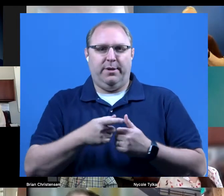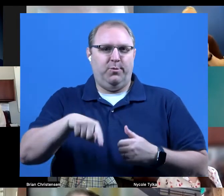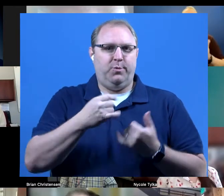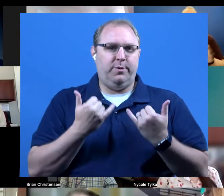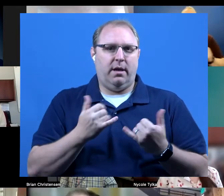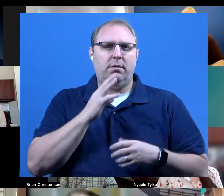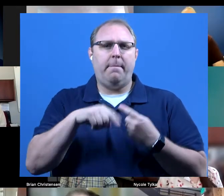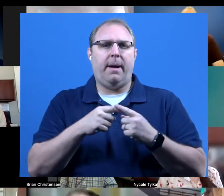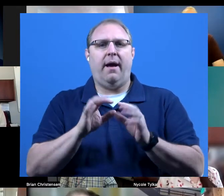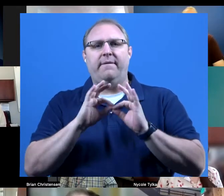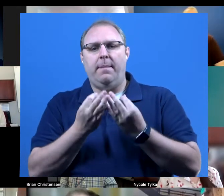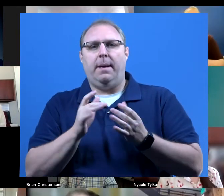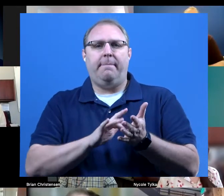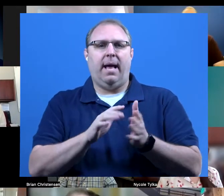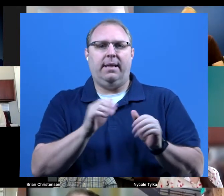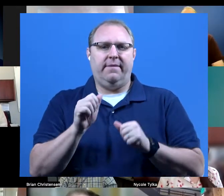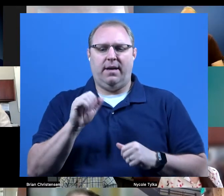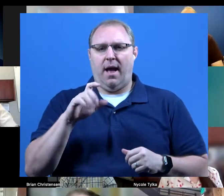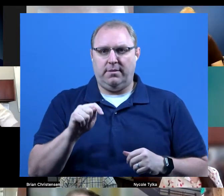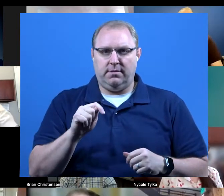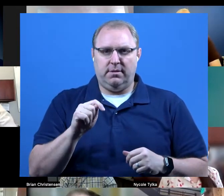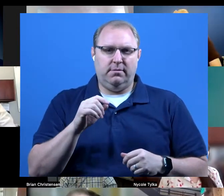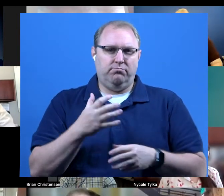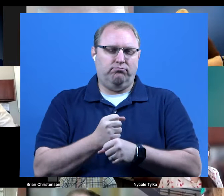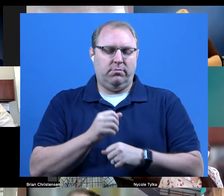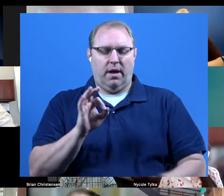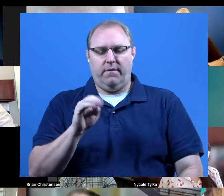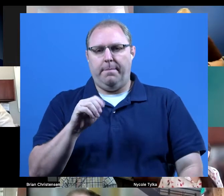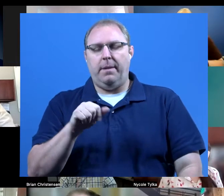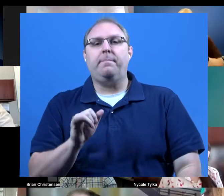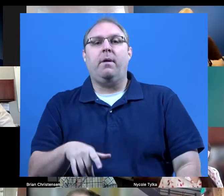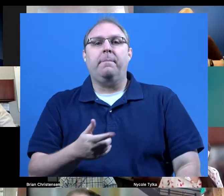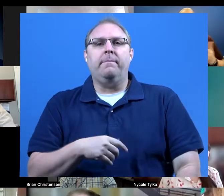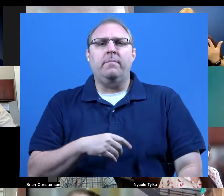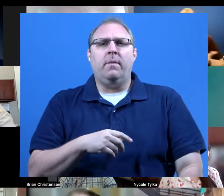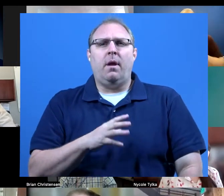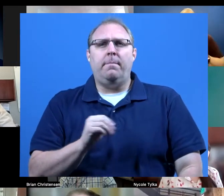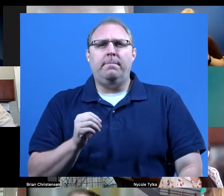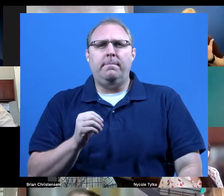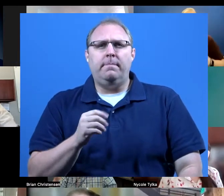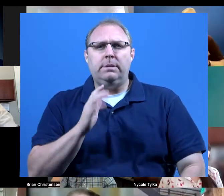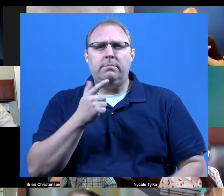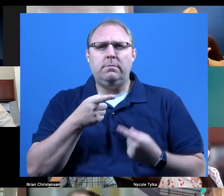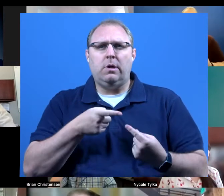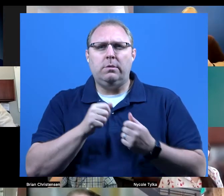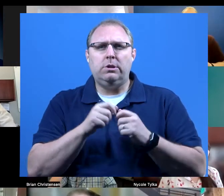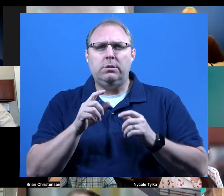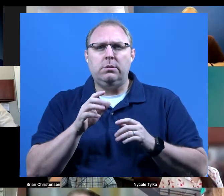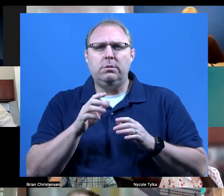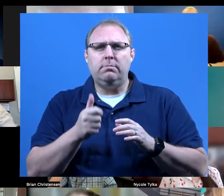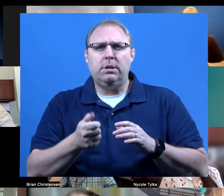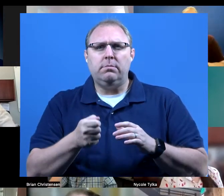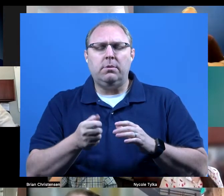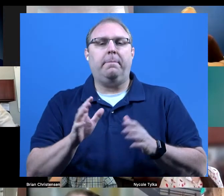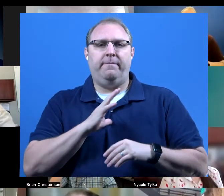All right, good afternoon. It's my honor to be with you today and talk about the Family and Medical Leave Act. And let's see